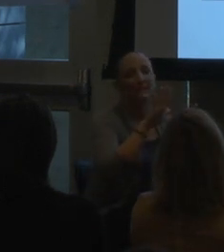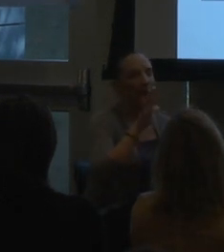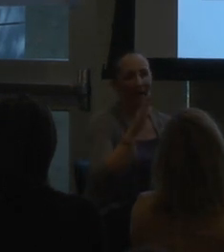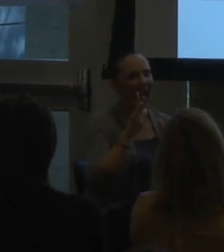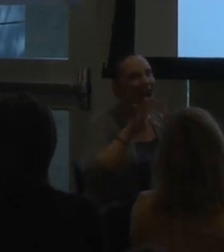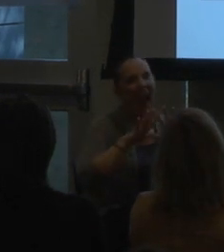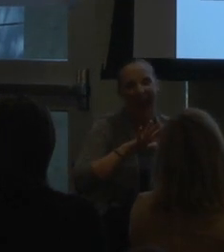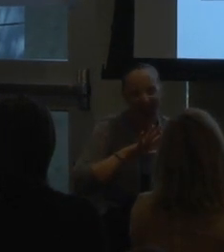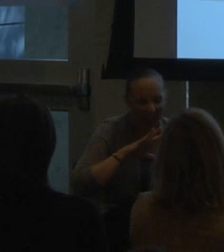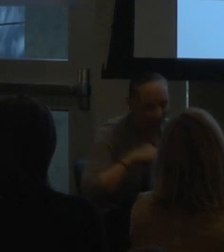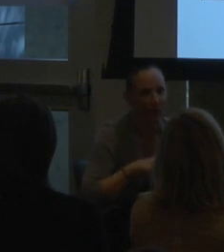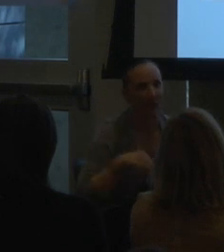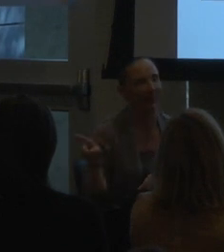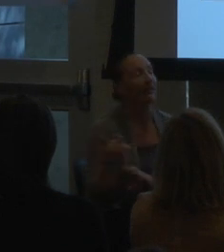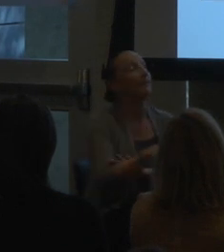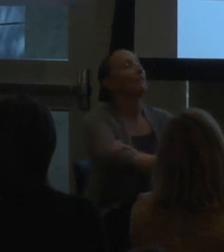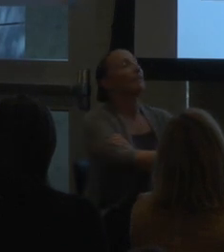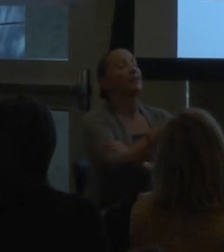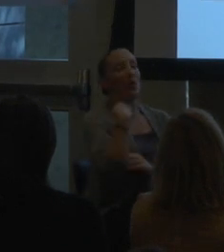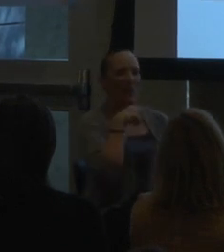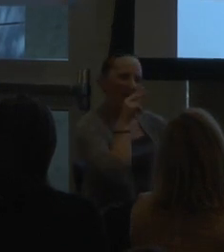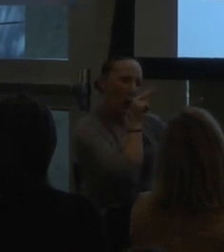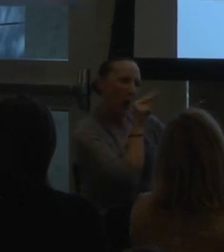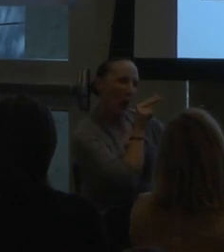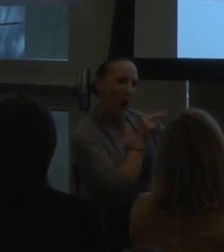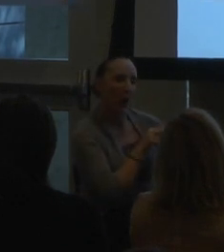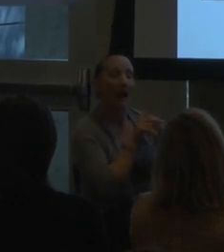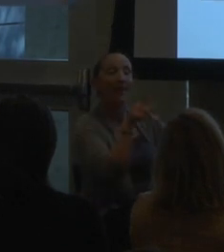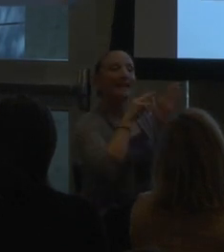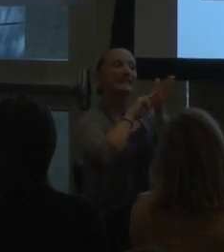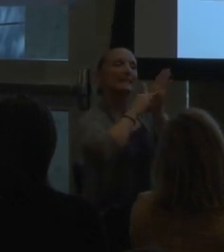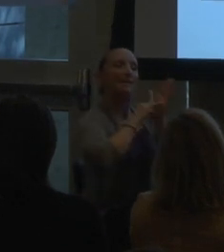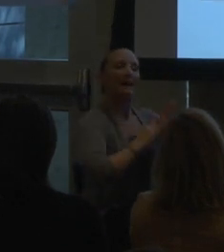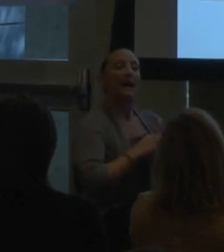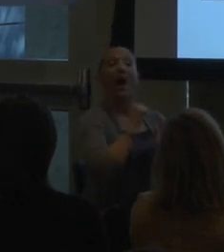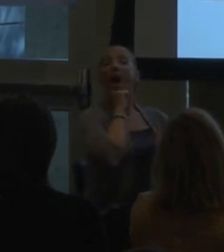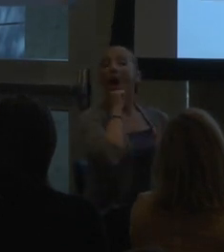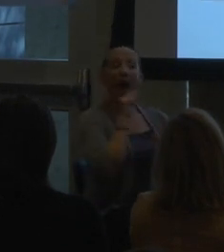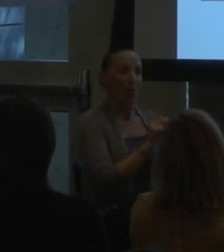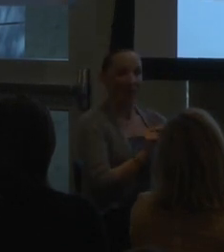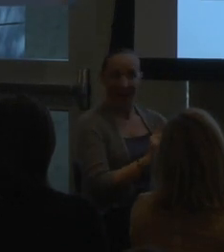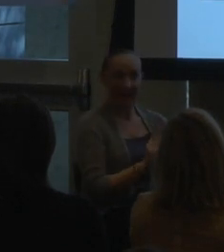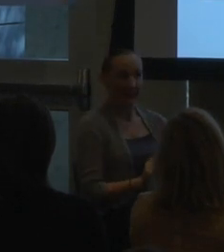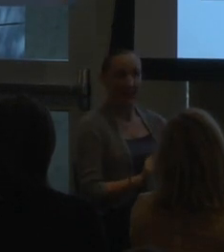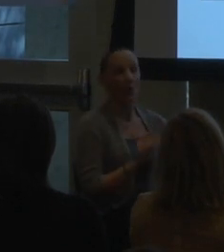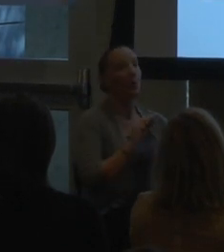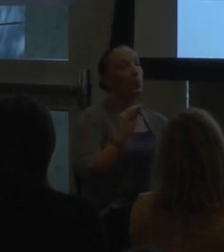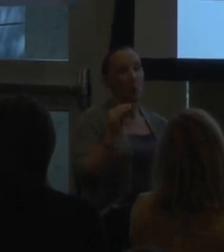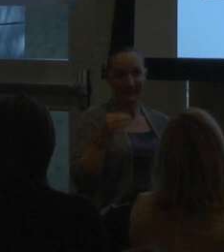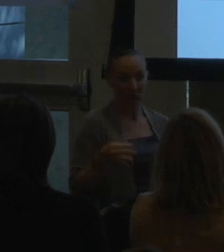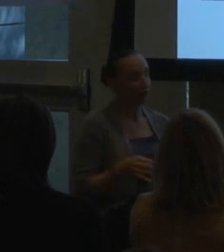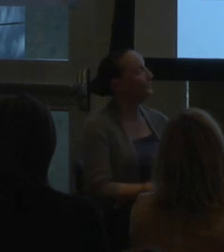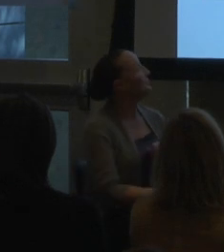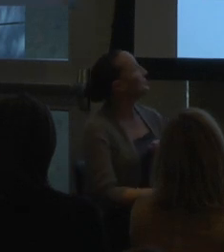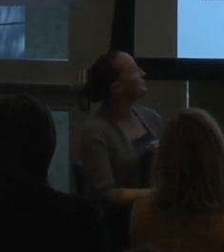everything. So we're going to look again, like I said, at the semantically unrelated case where you're making a no decision.